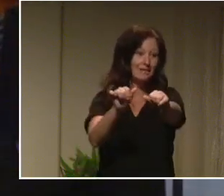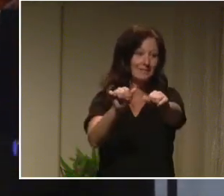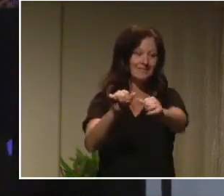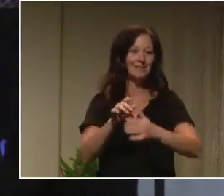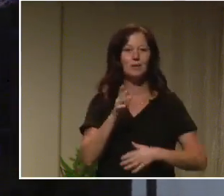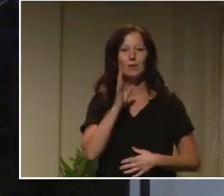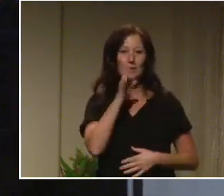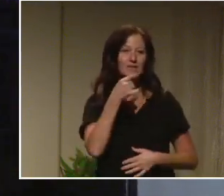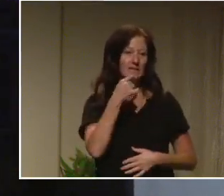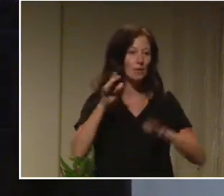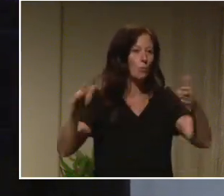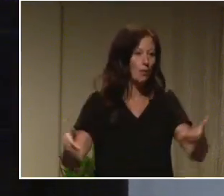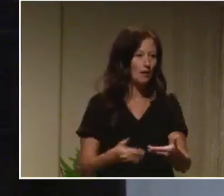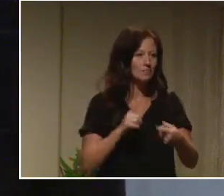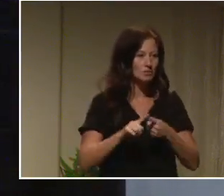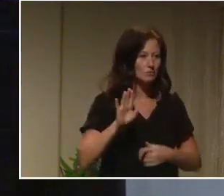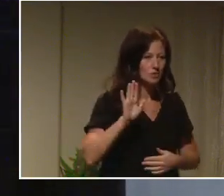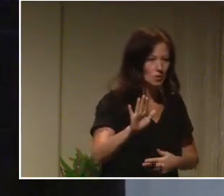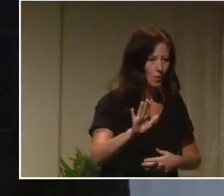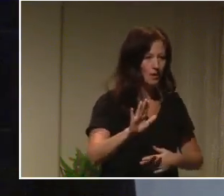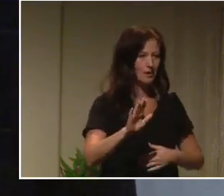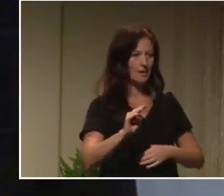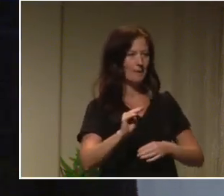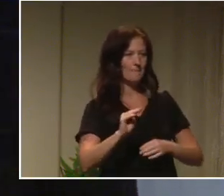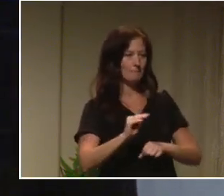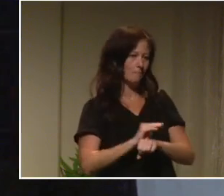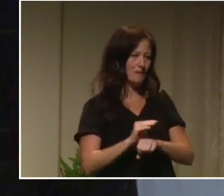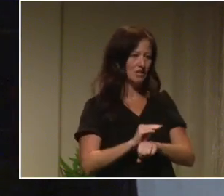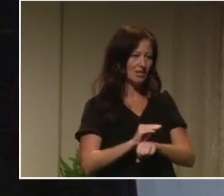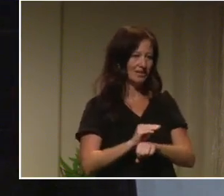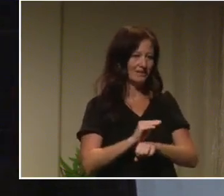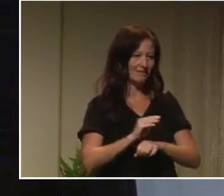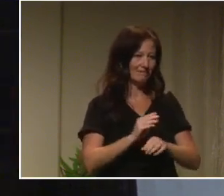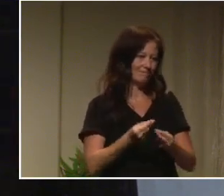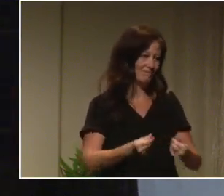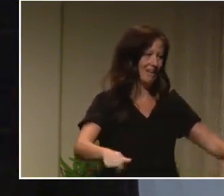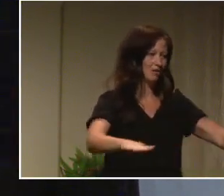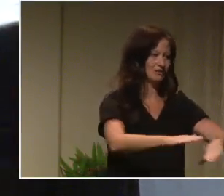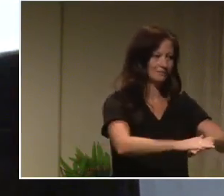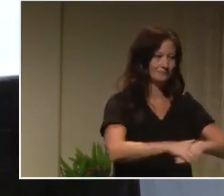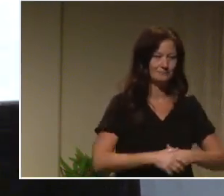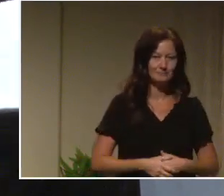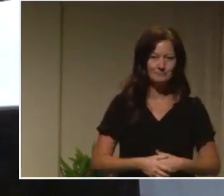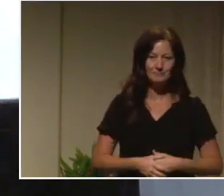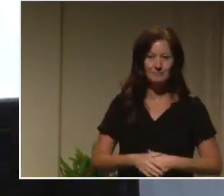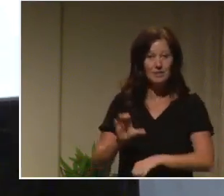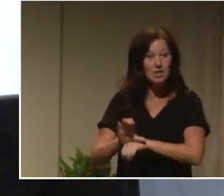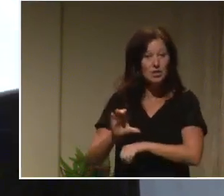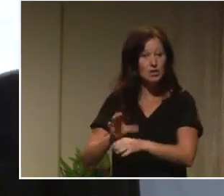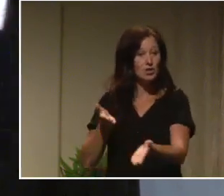field." Or I've heard it said, "The church service is over, now church begins."